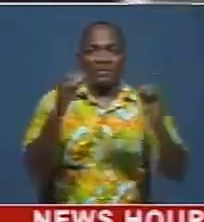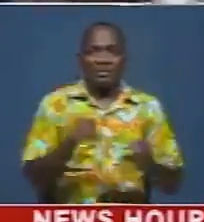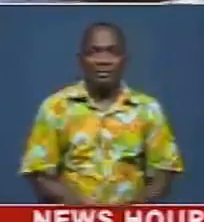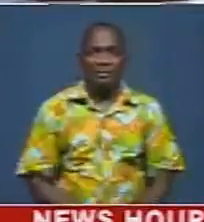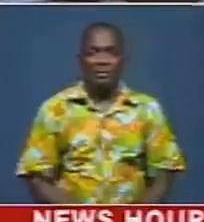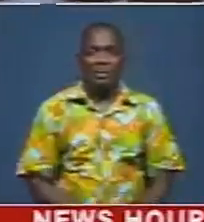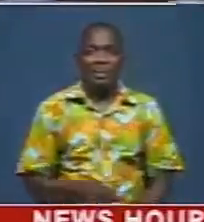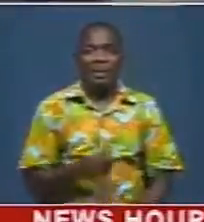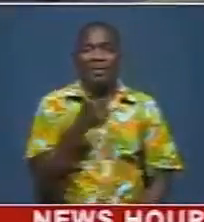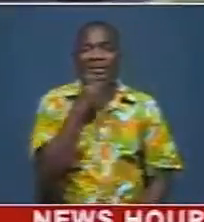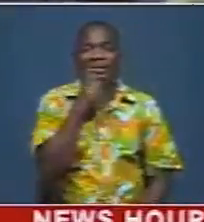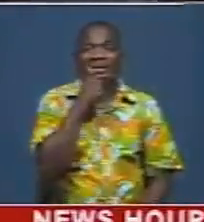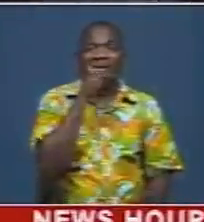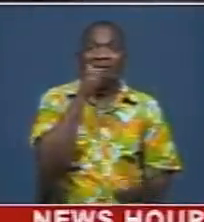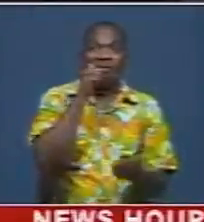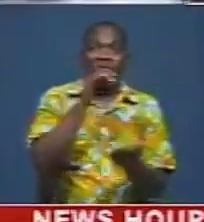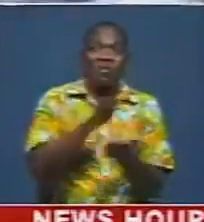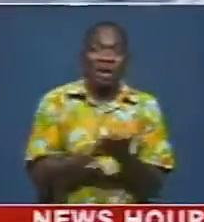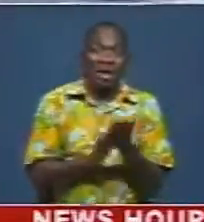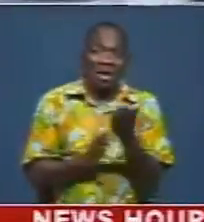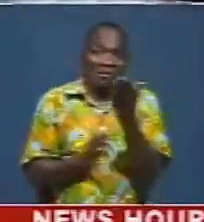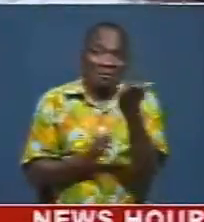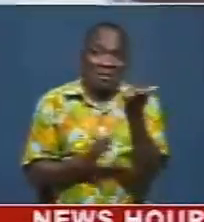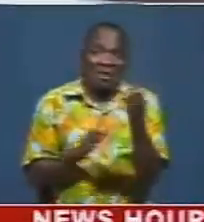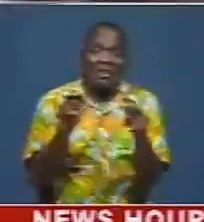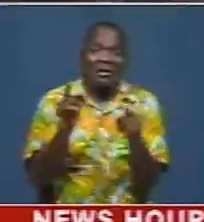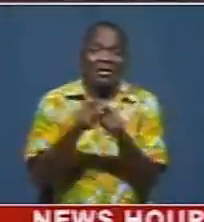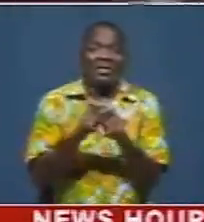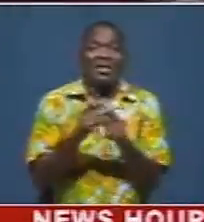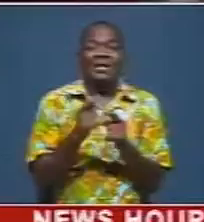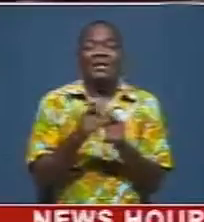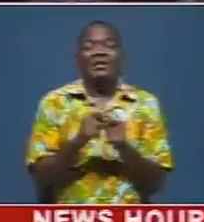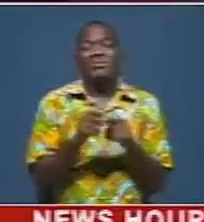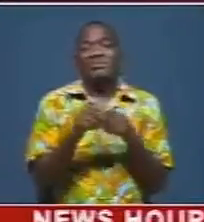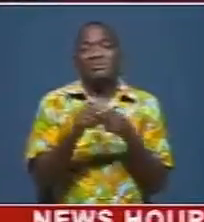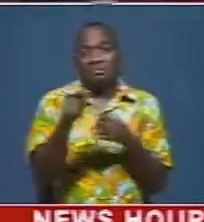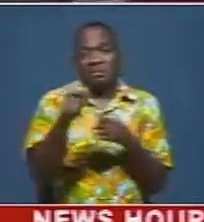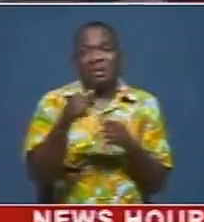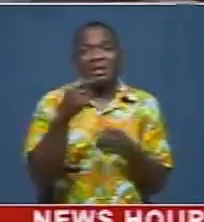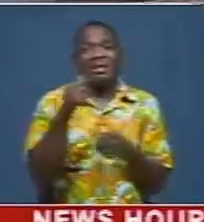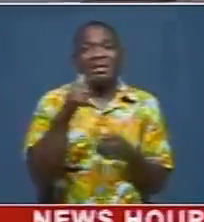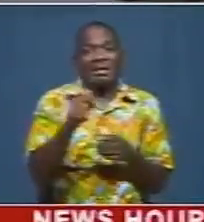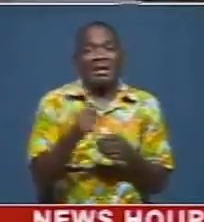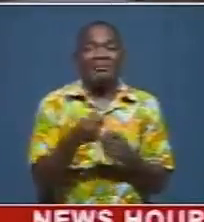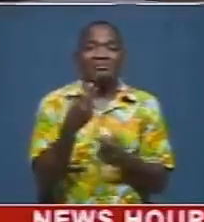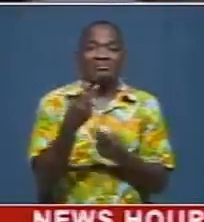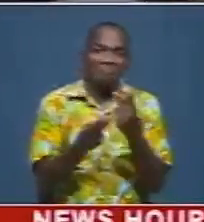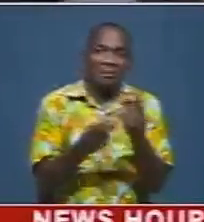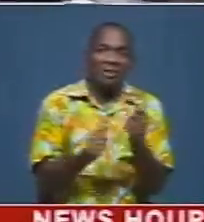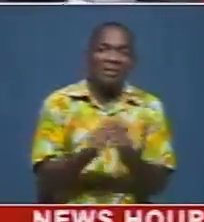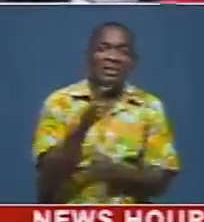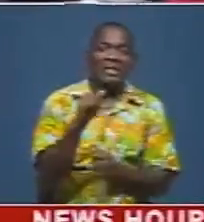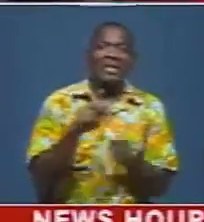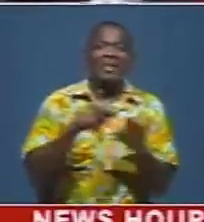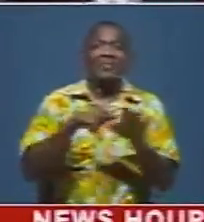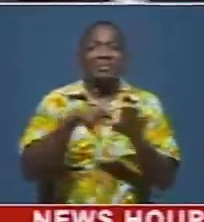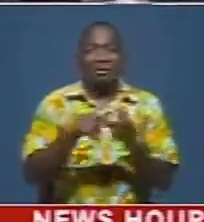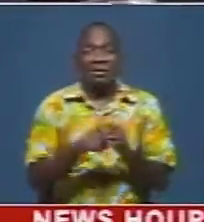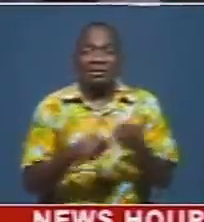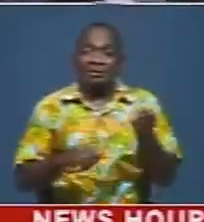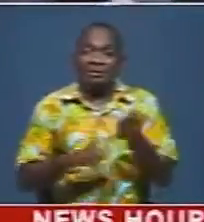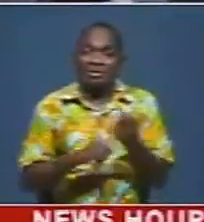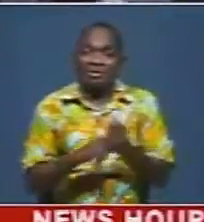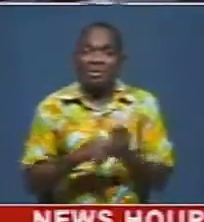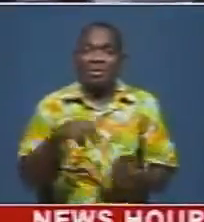The First Lady, Mrs. Rebecca Akufo-Addo, also of Ghana descent, is touring most parts of the Greater Accra region to support